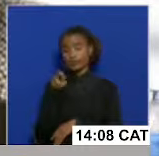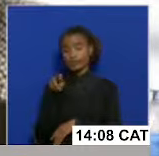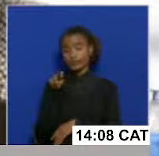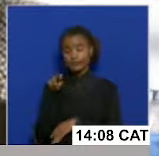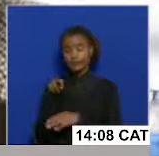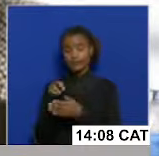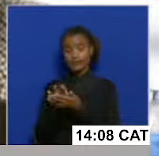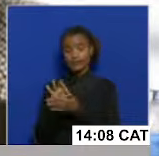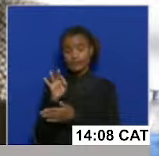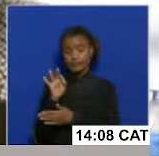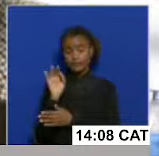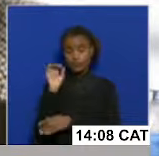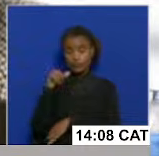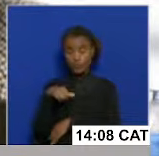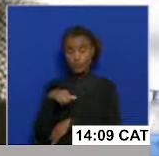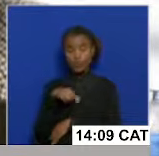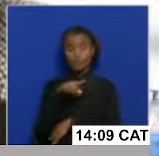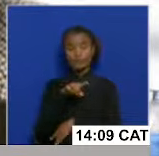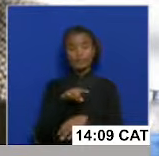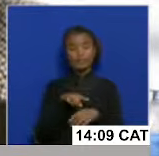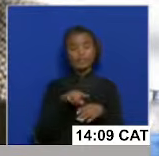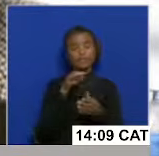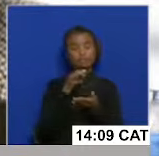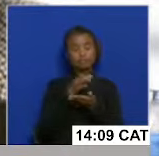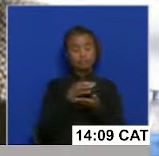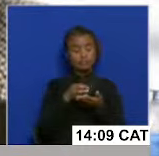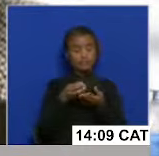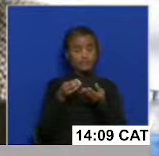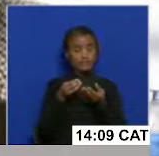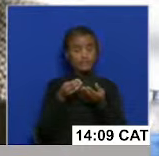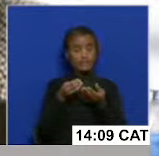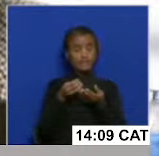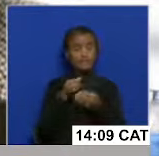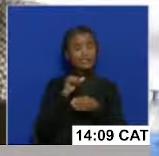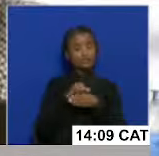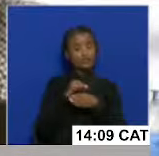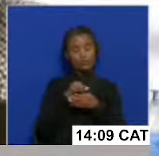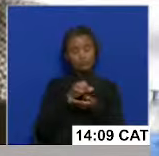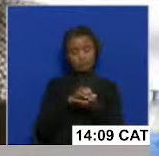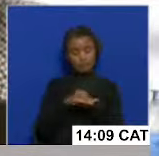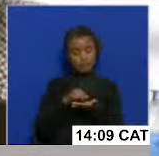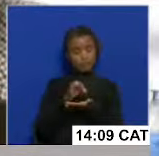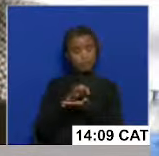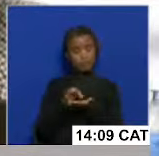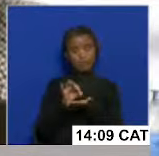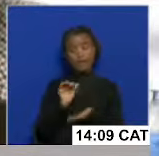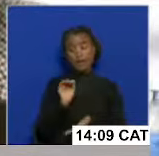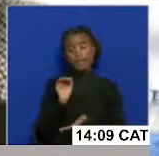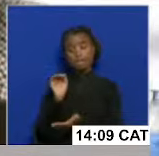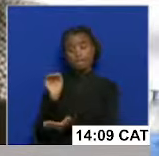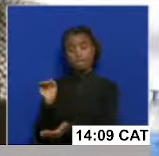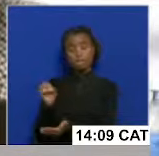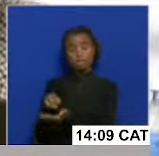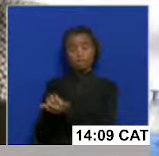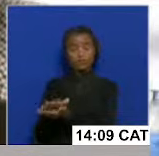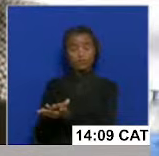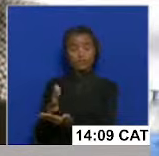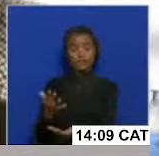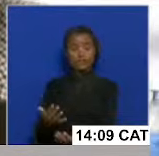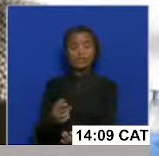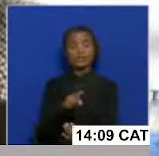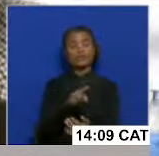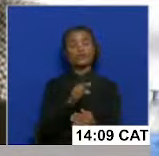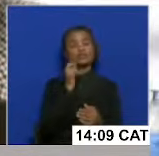stones, then we are sorted. You then say to her in the next line, please don't give now the statement till you get the